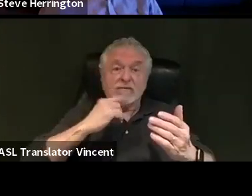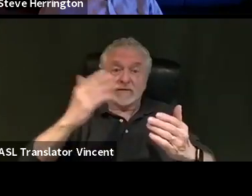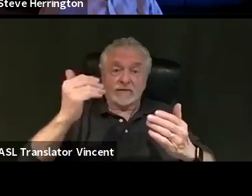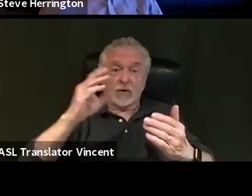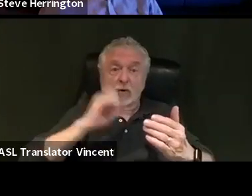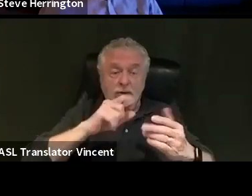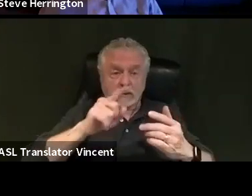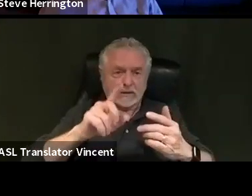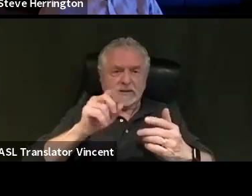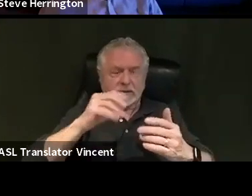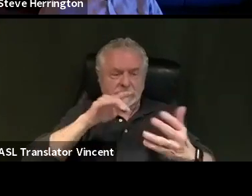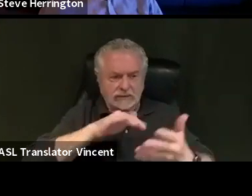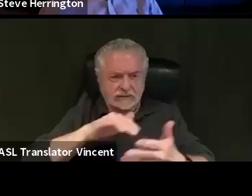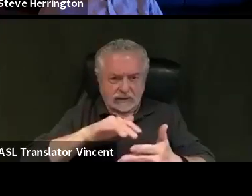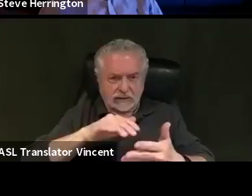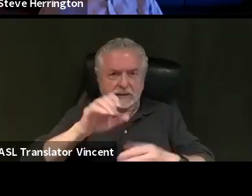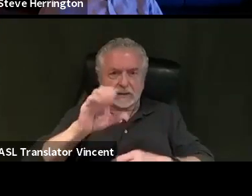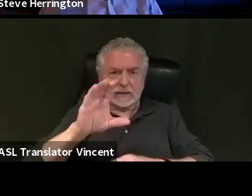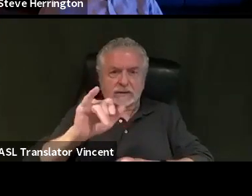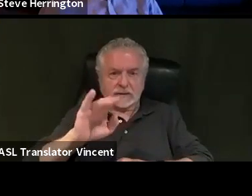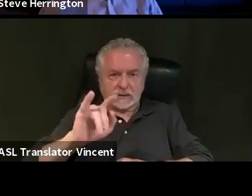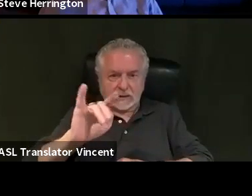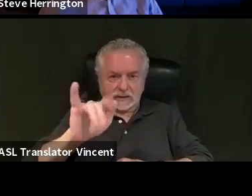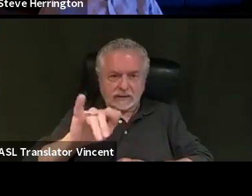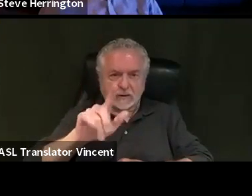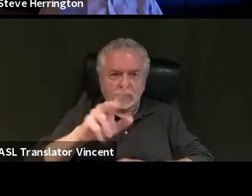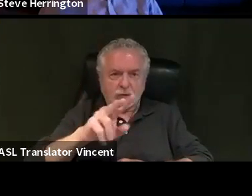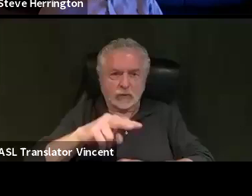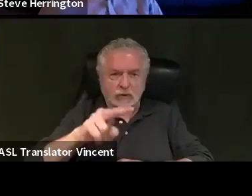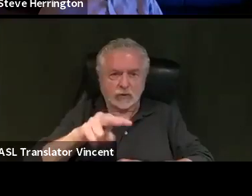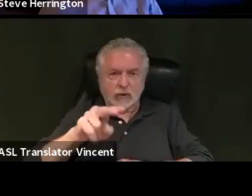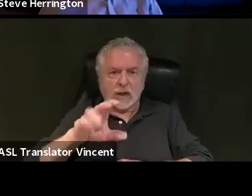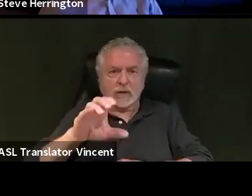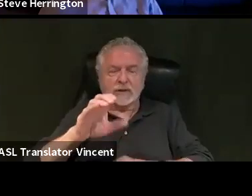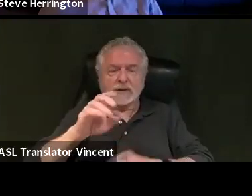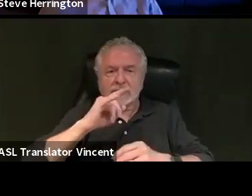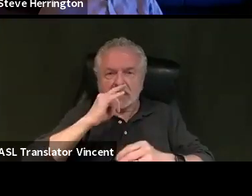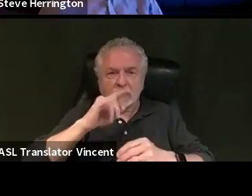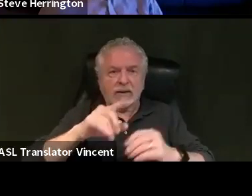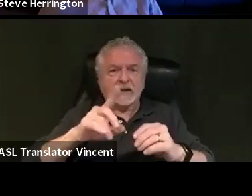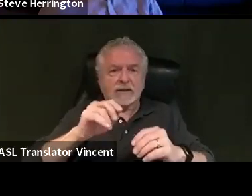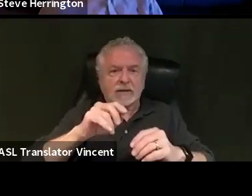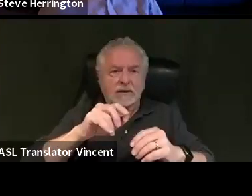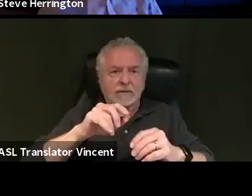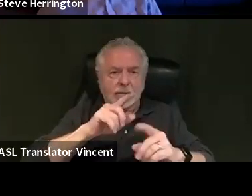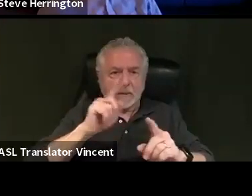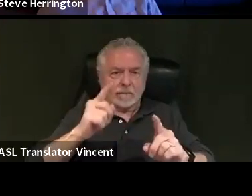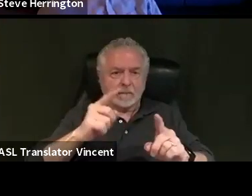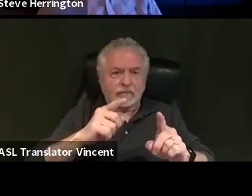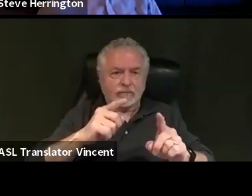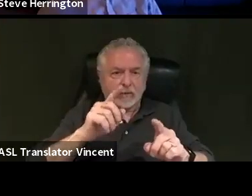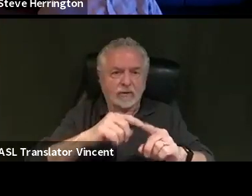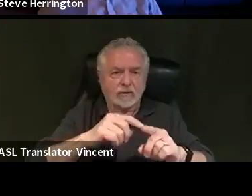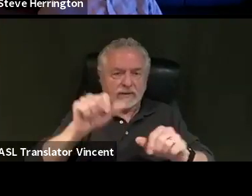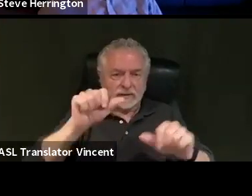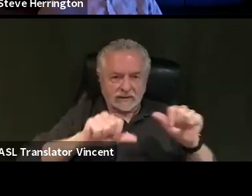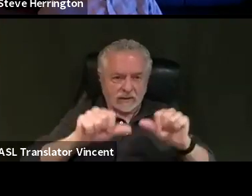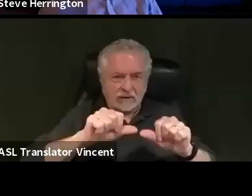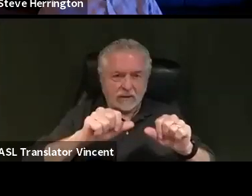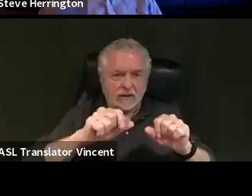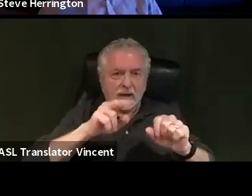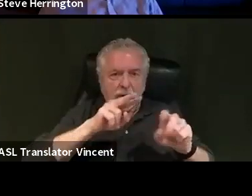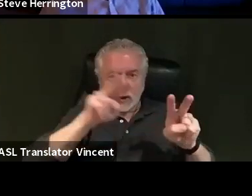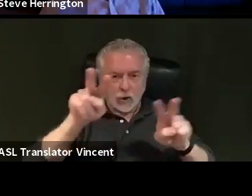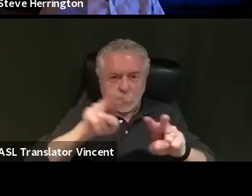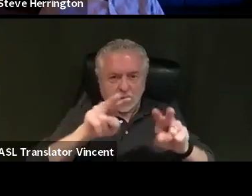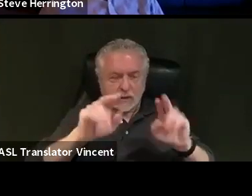15-year-olds? They did a study in Cincinnati looking at almost 2,300 kids. And what they did was, like they always do in science, is they look